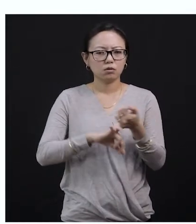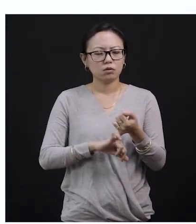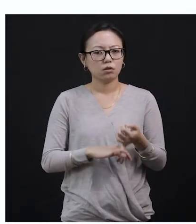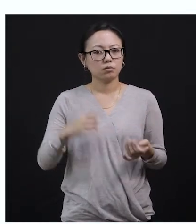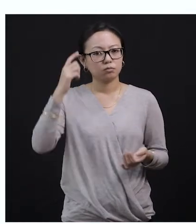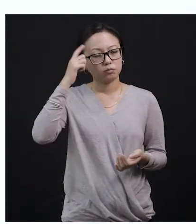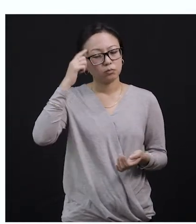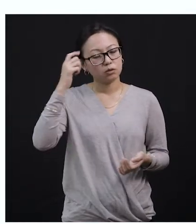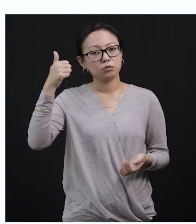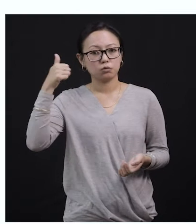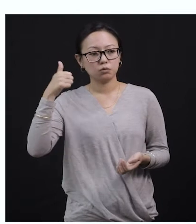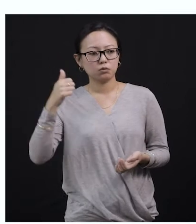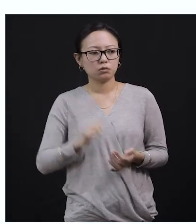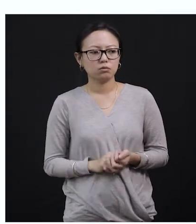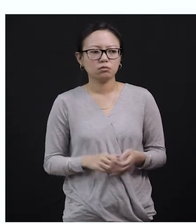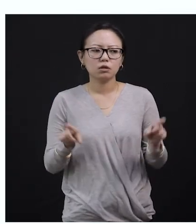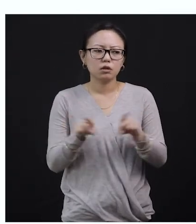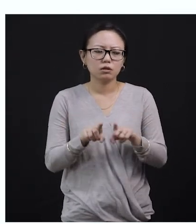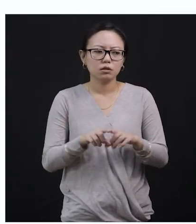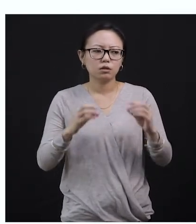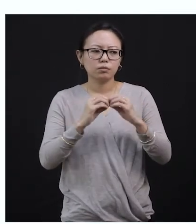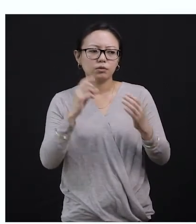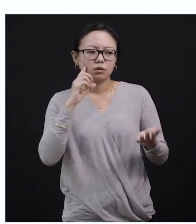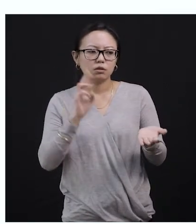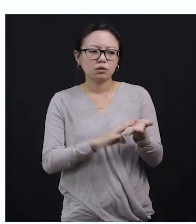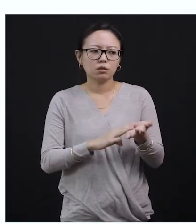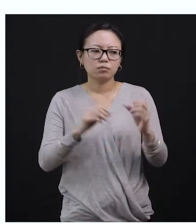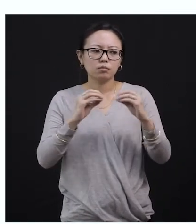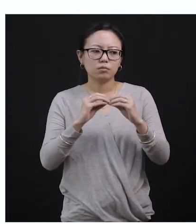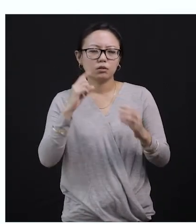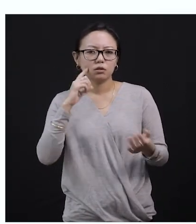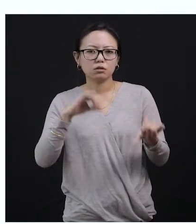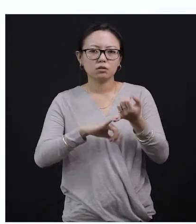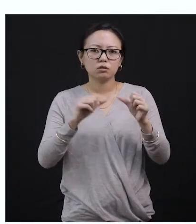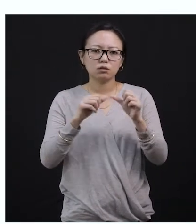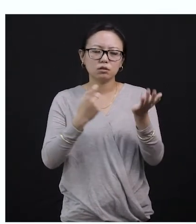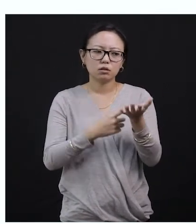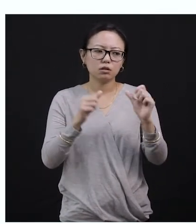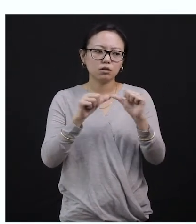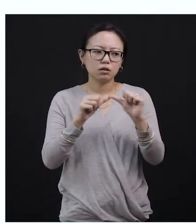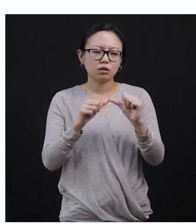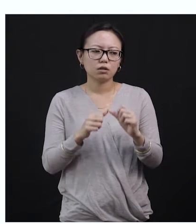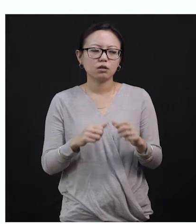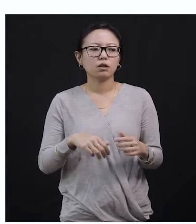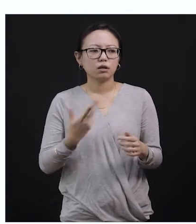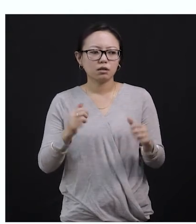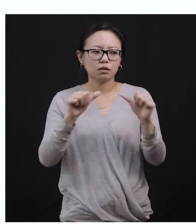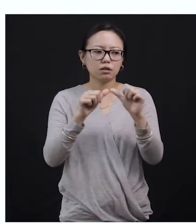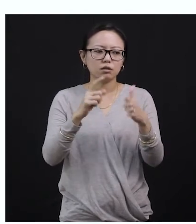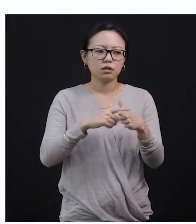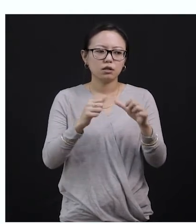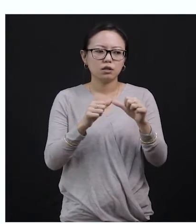like Bimbisara and Ajatashatru. So they helped them to increase their empire.